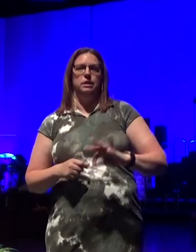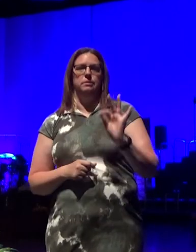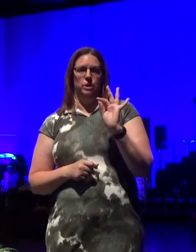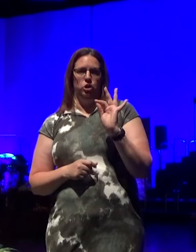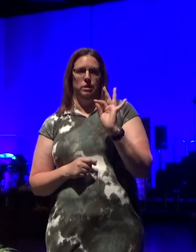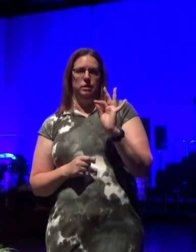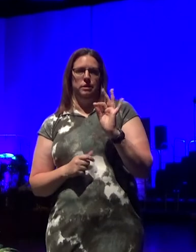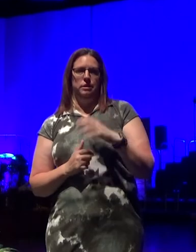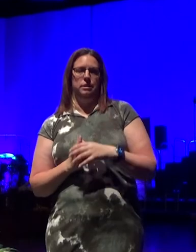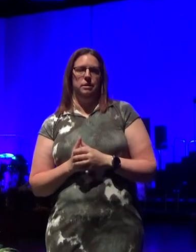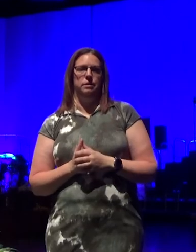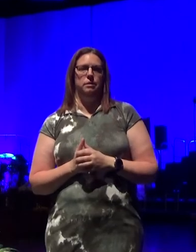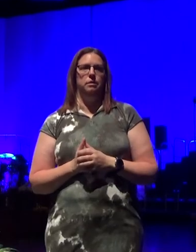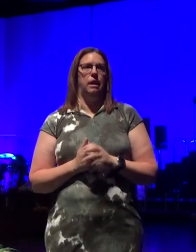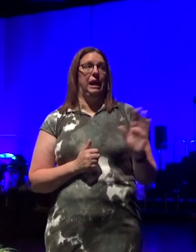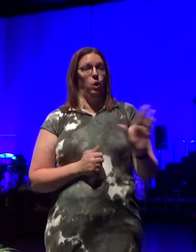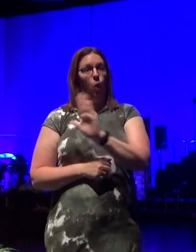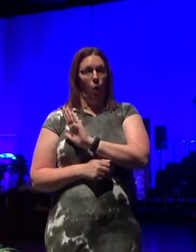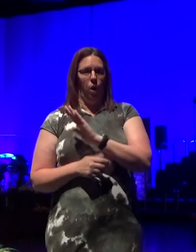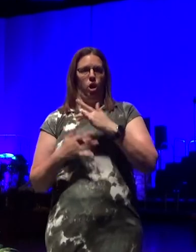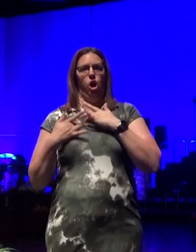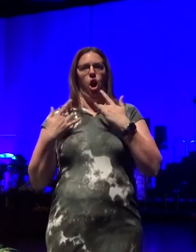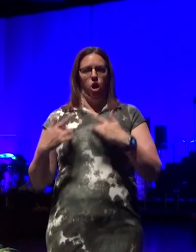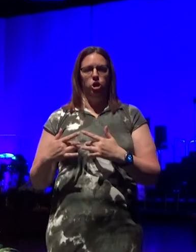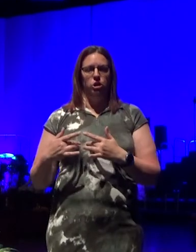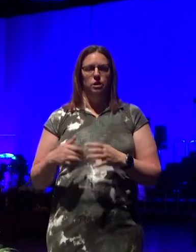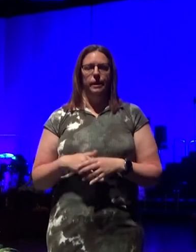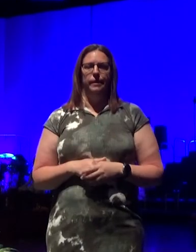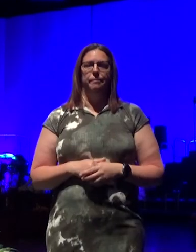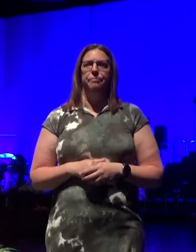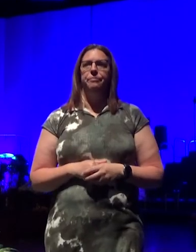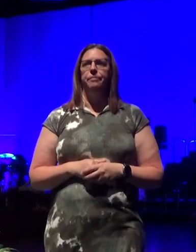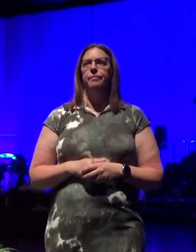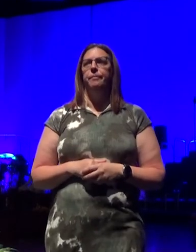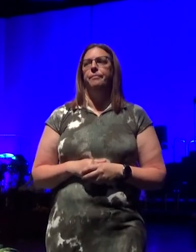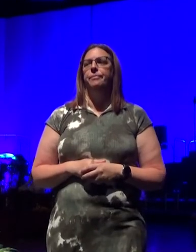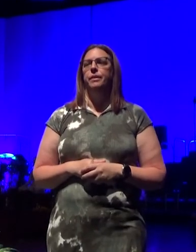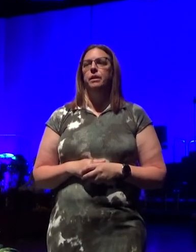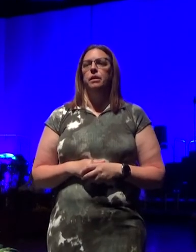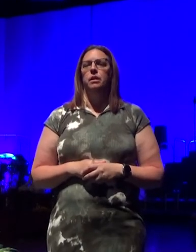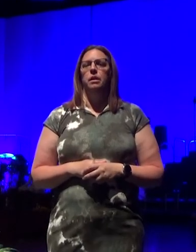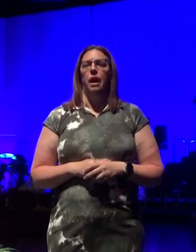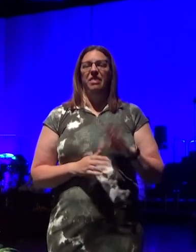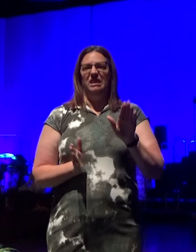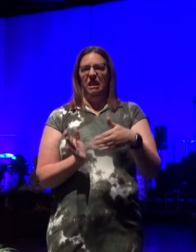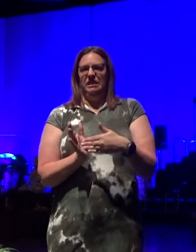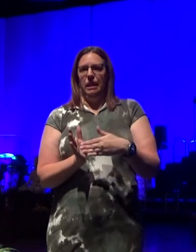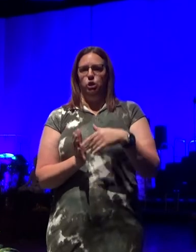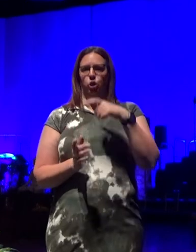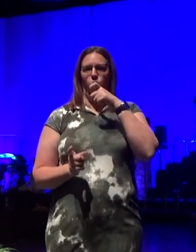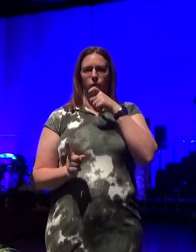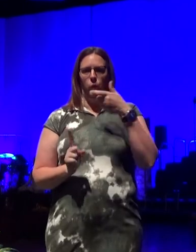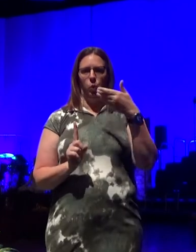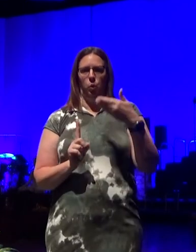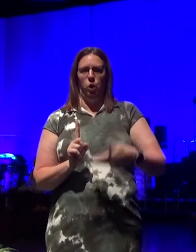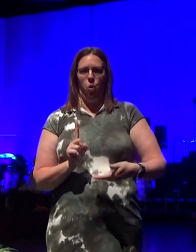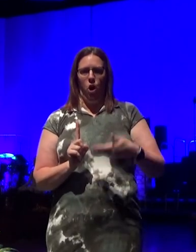in your heart space, in the center of who you are, in your grandest